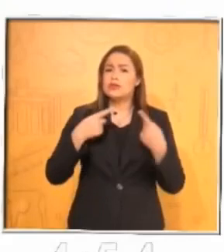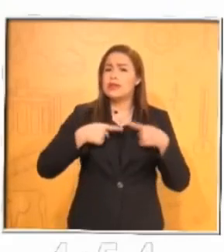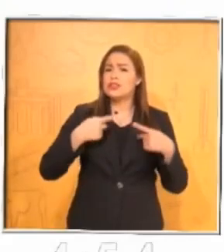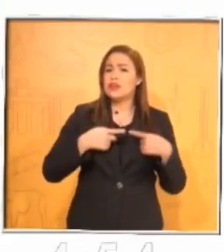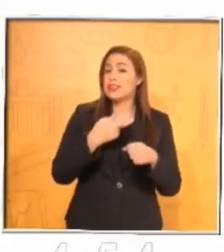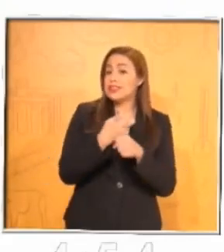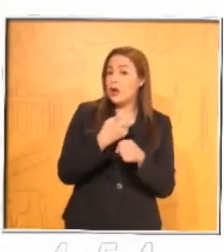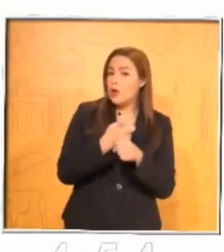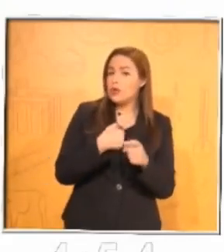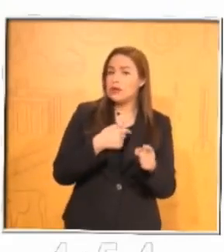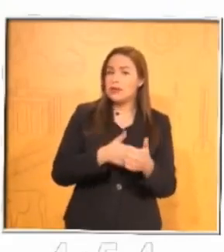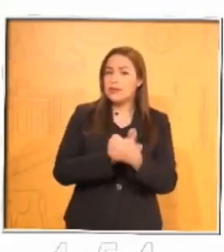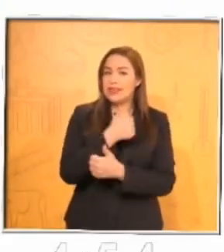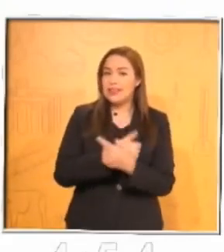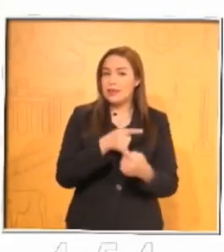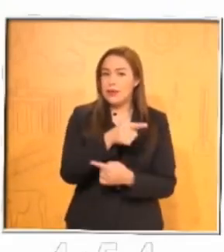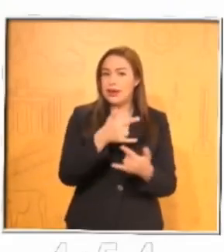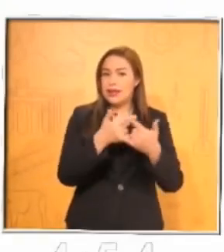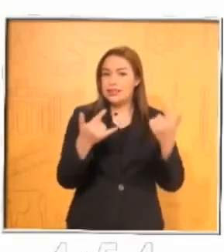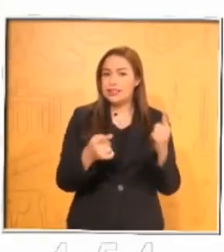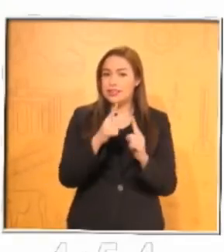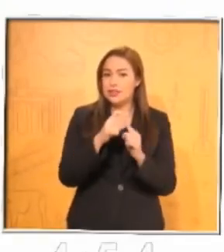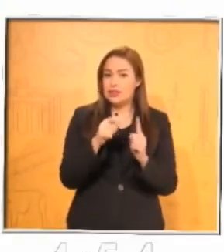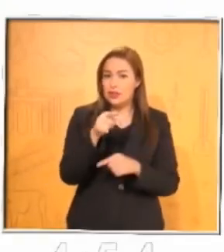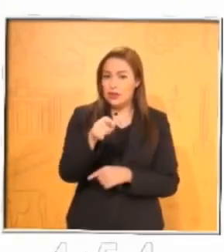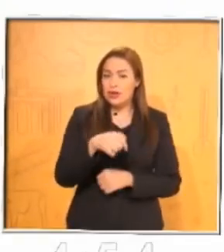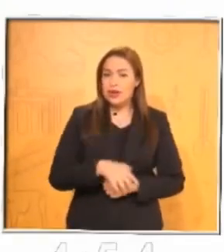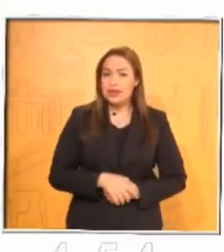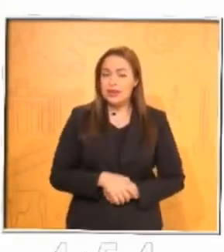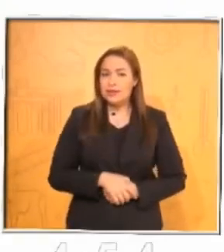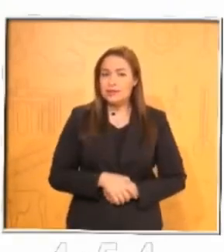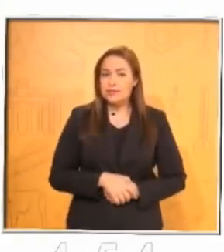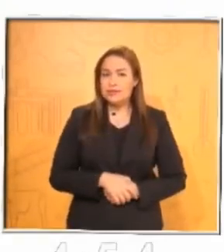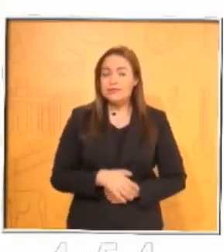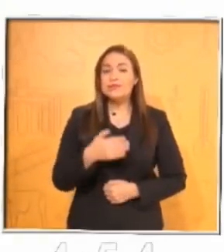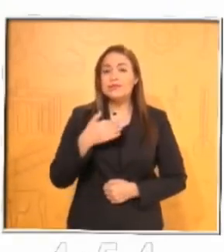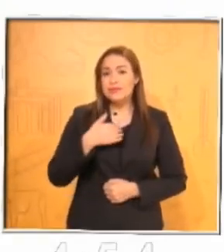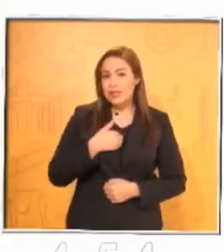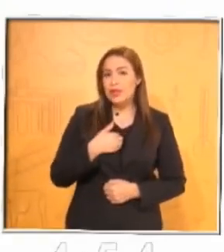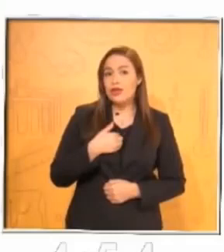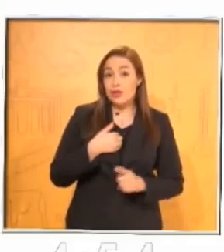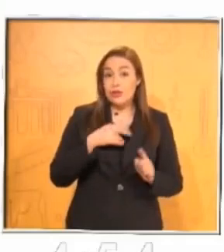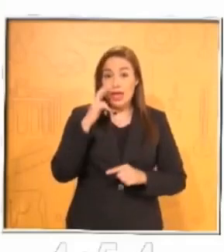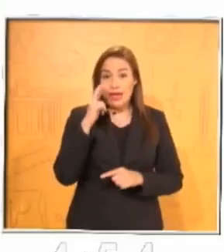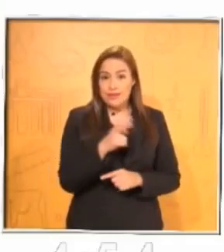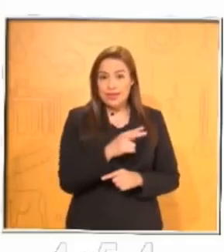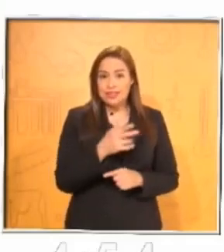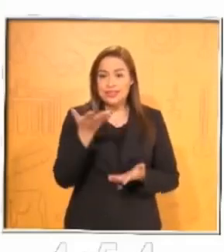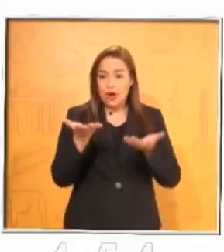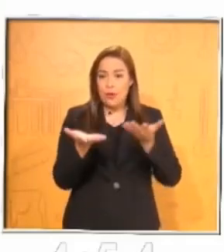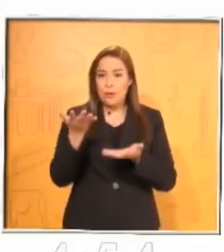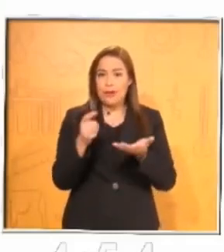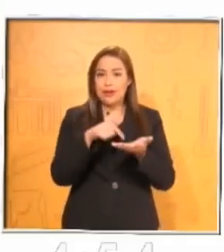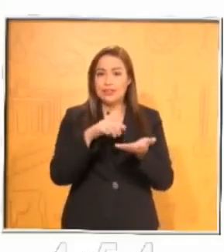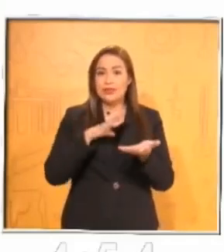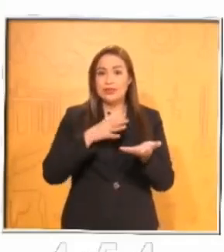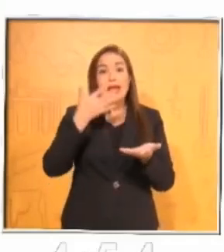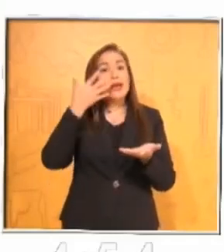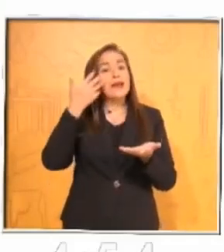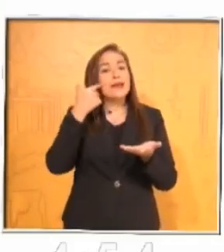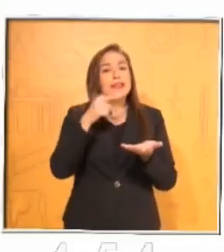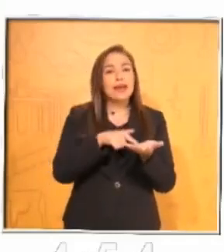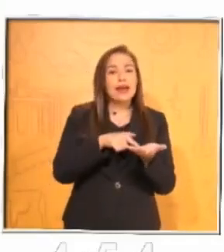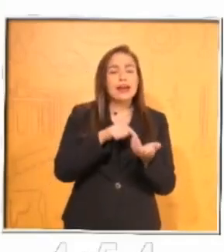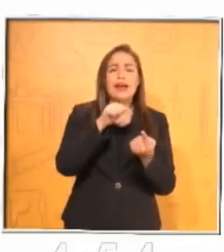story? Do you remember the number of characters in the Garfield story? We have